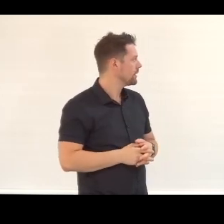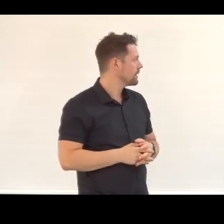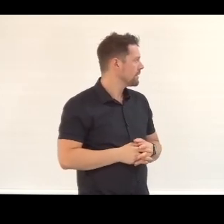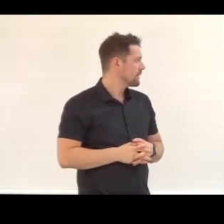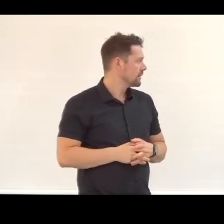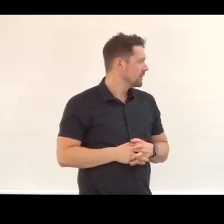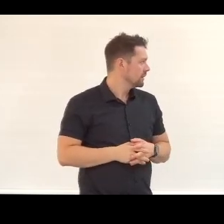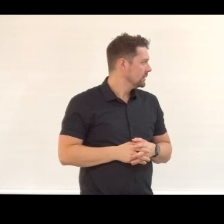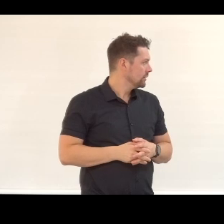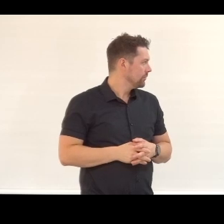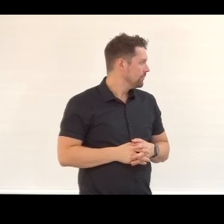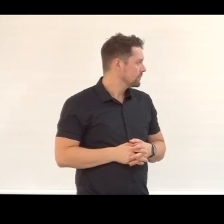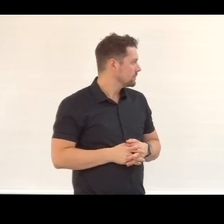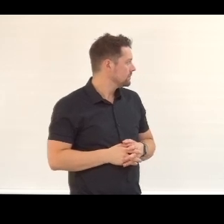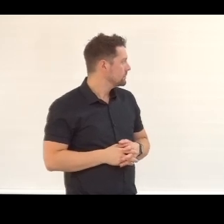pH